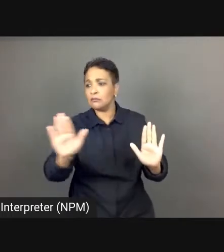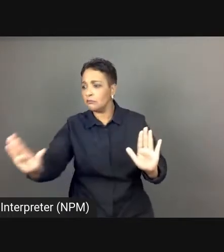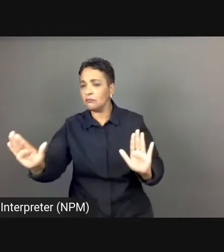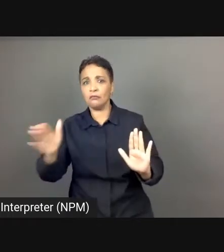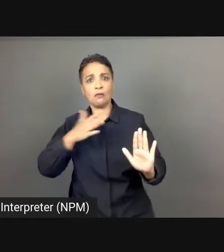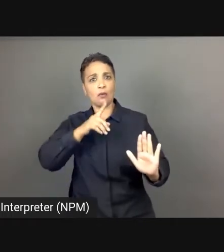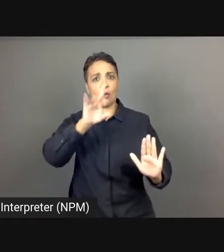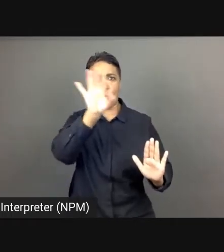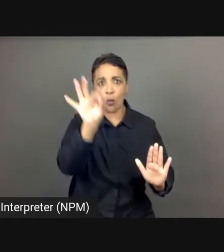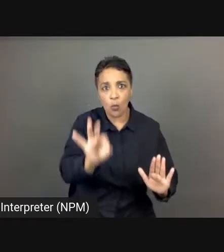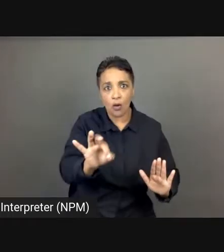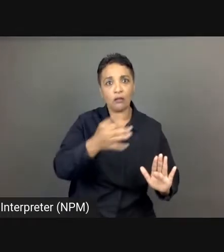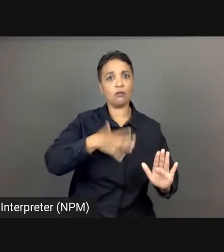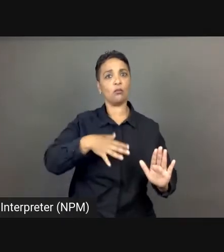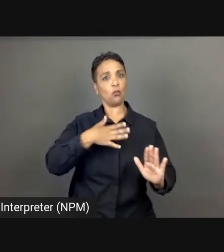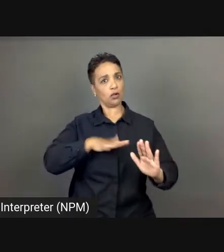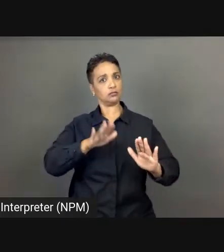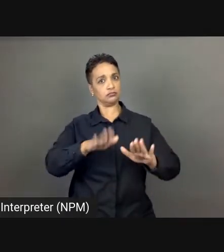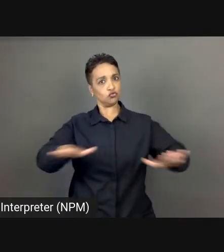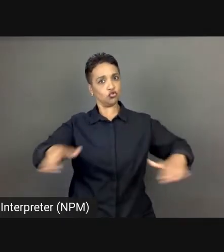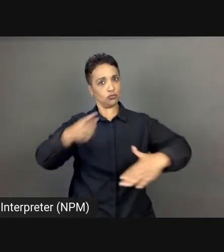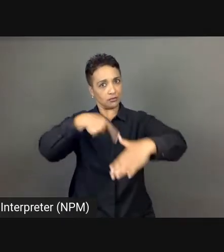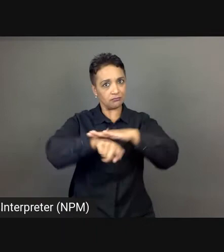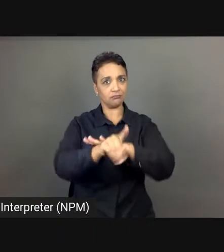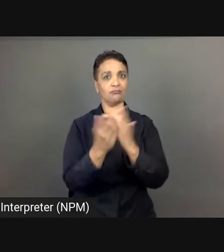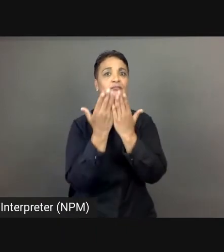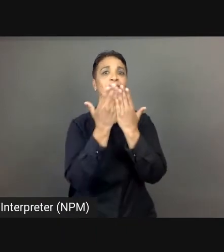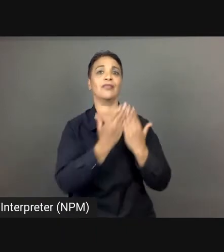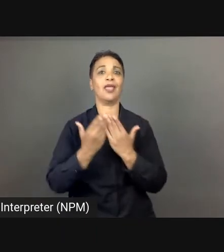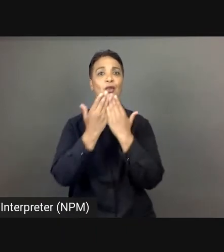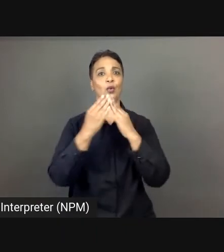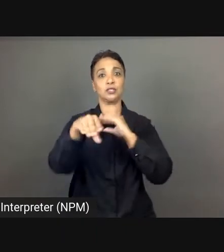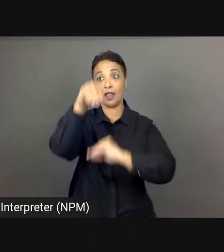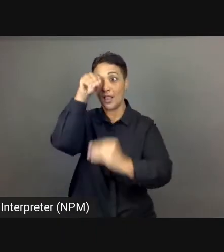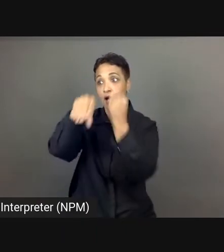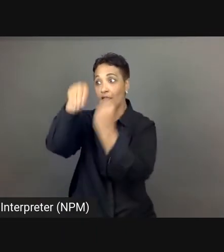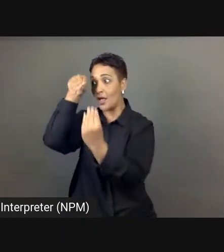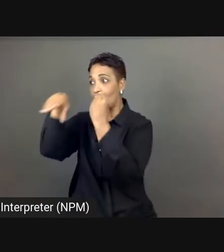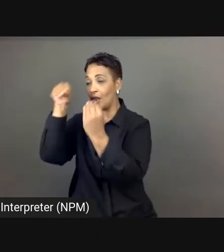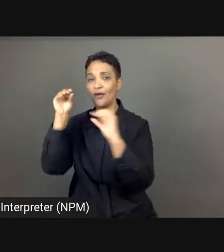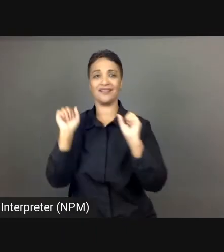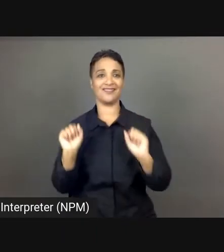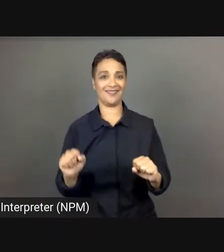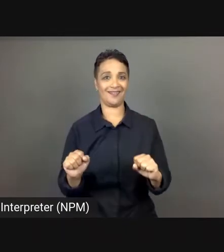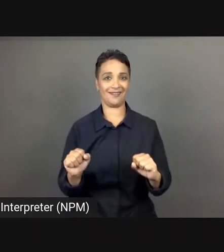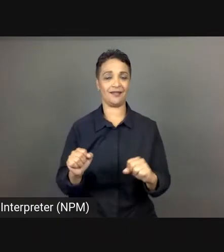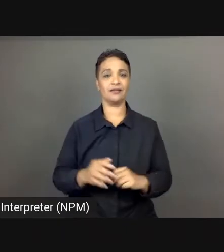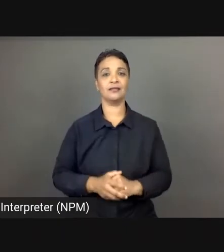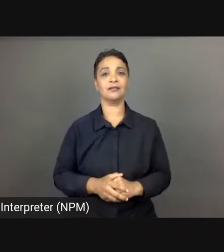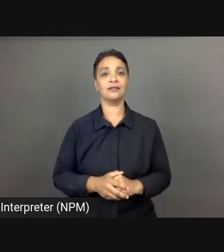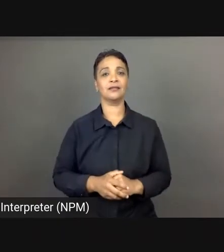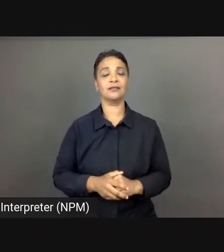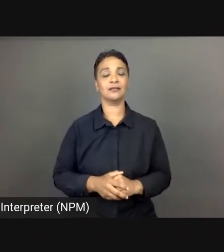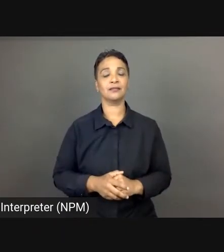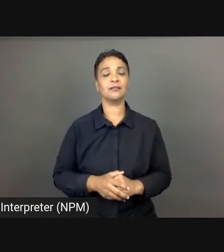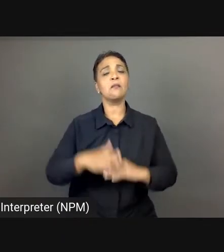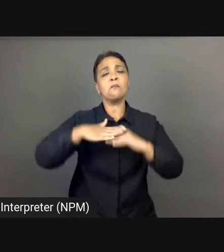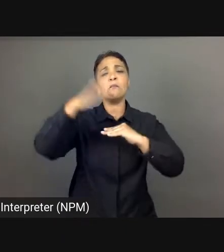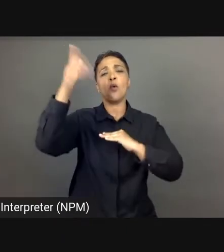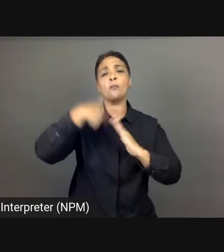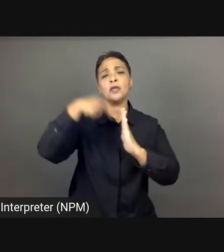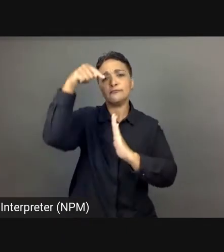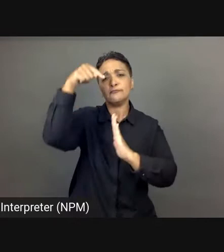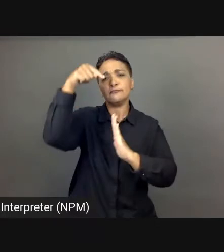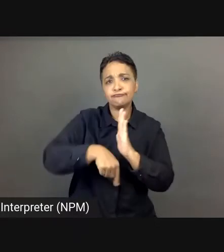children accessing education on an equal basis just as other children. I'll take you back to also the civil